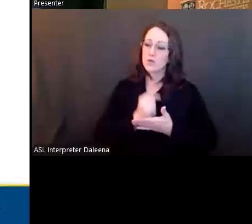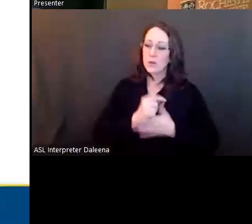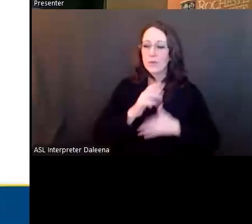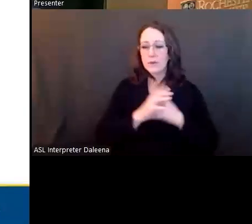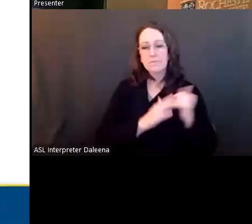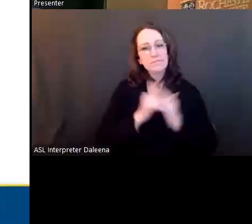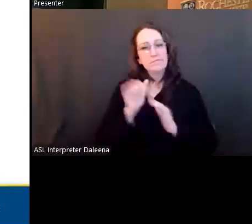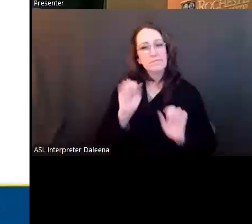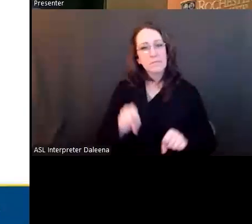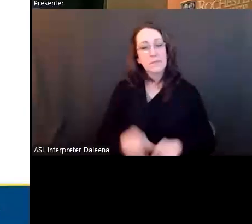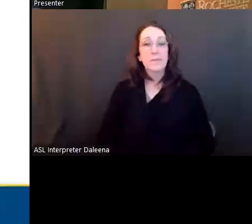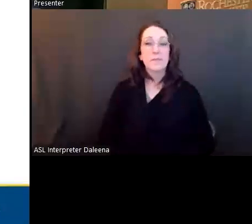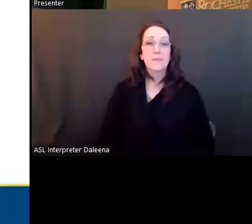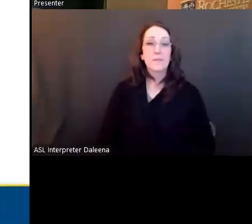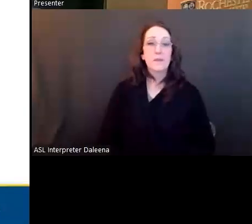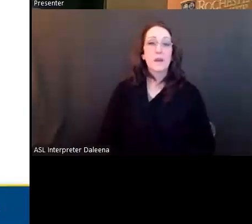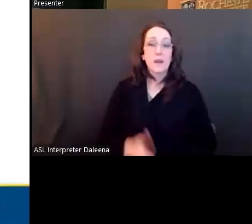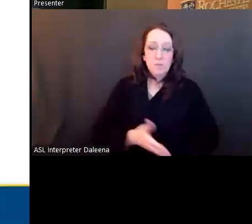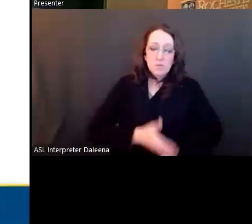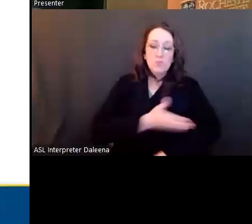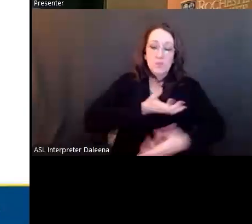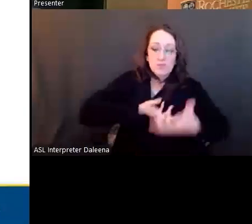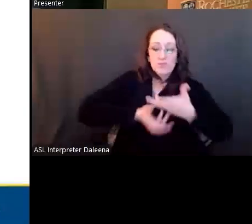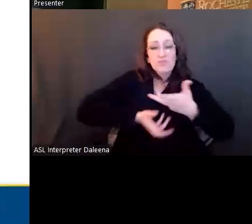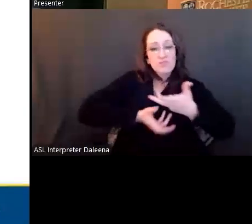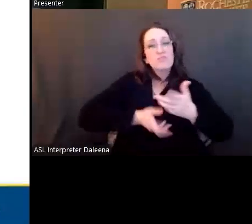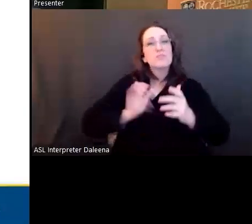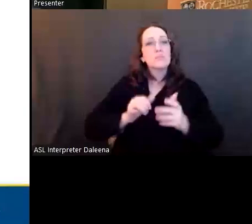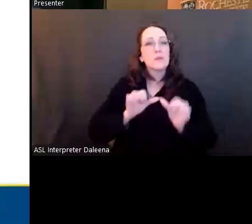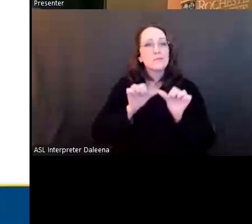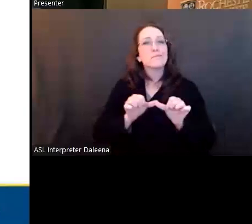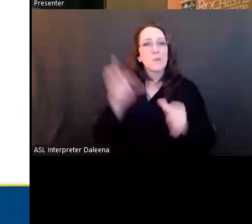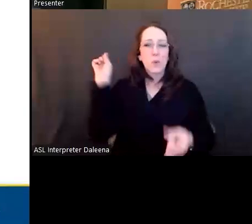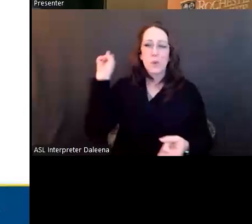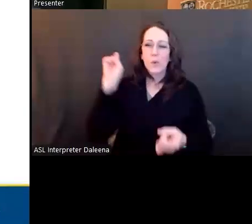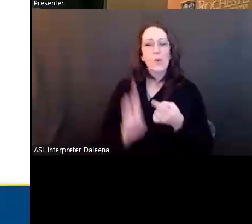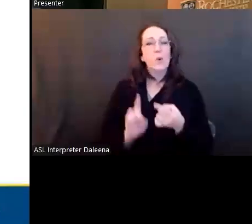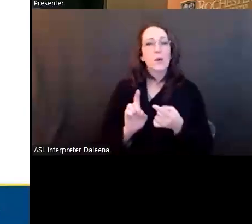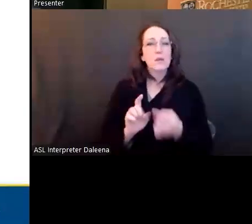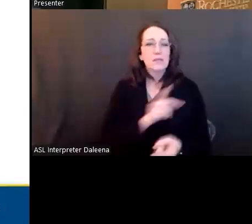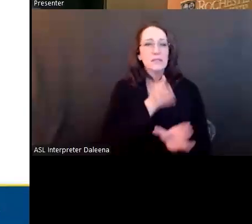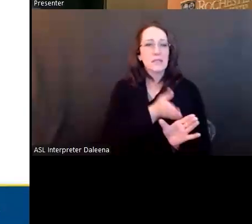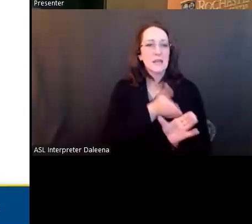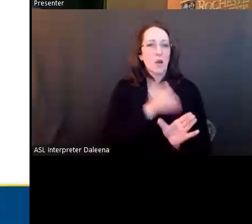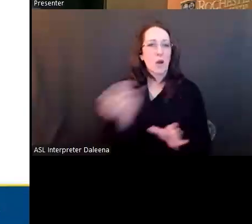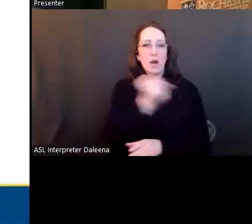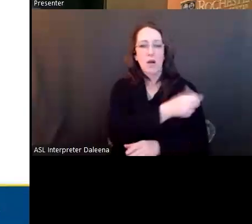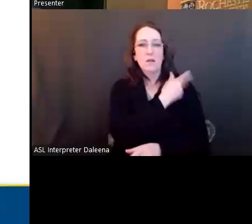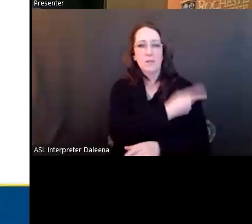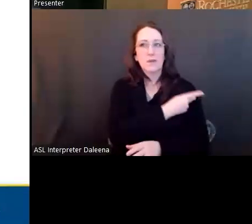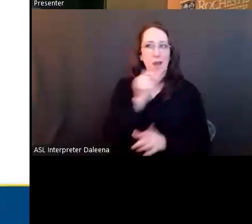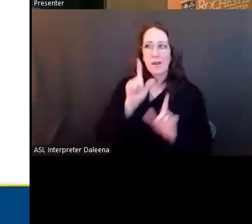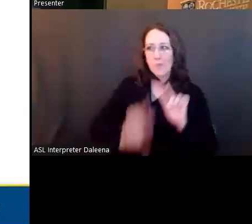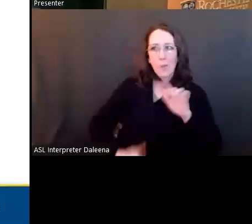comfortability. Through improved engagement, we hope to continuously reduce psychiatric hospitalizations, no-show rates, and